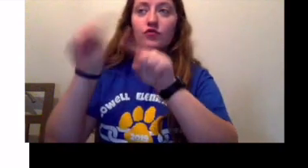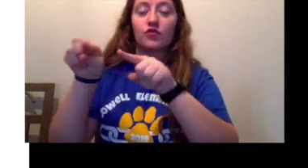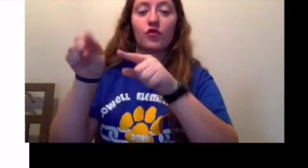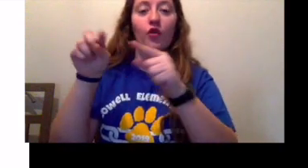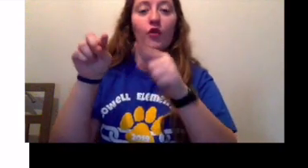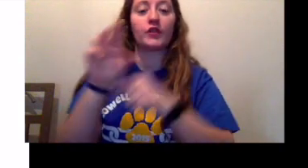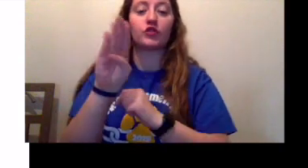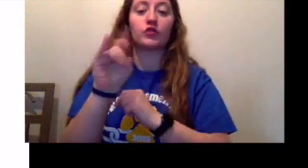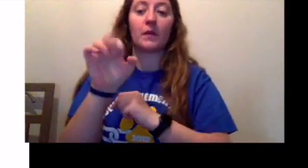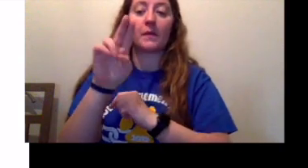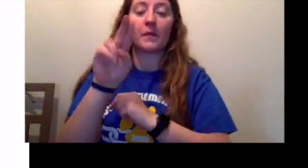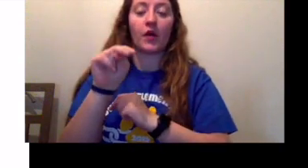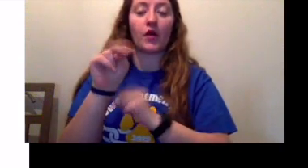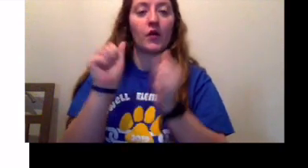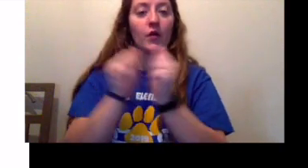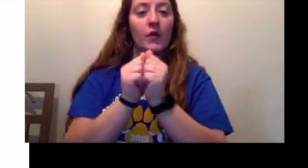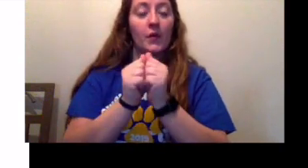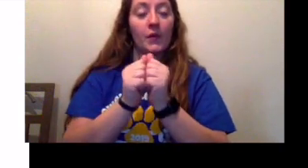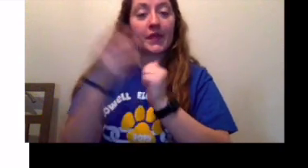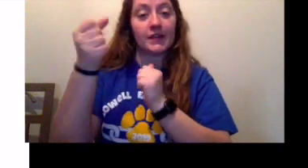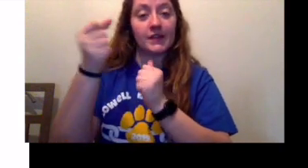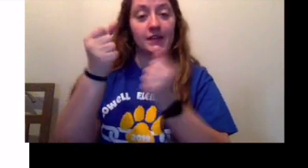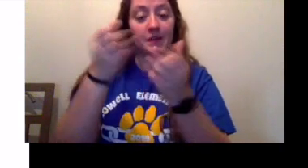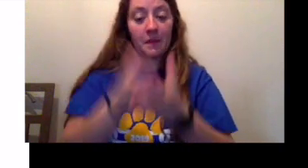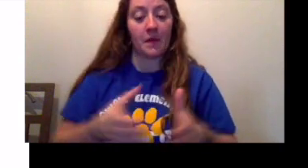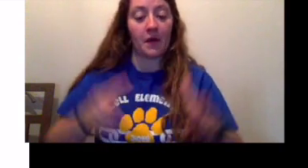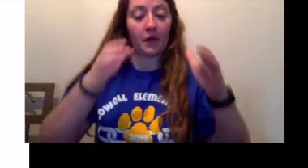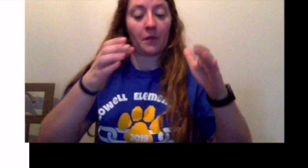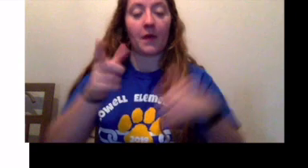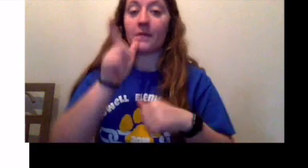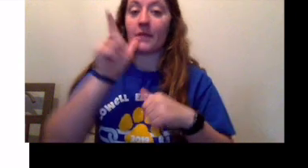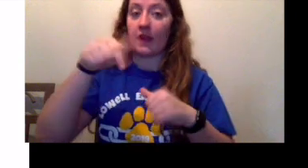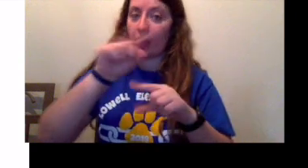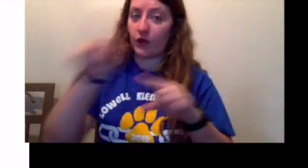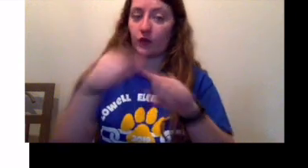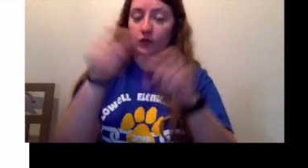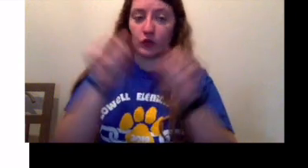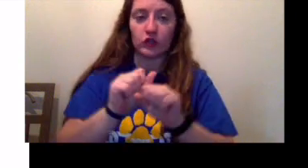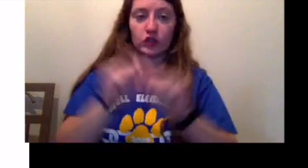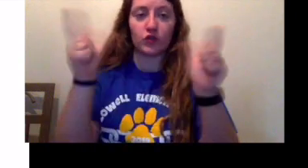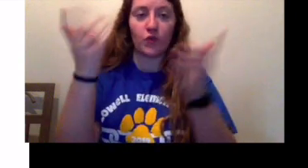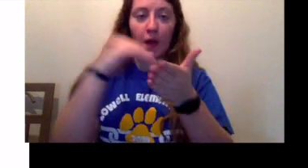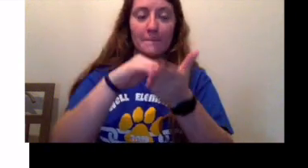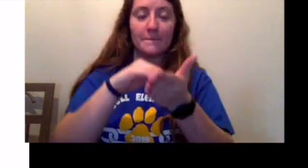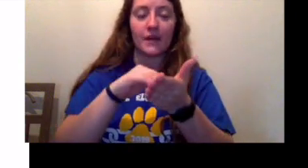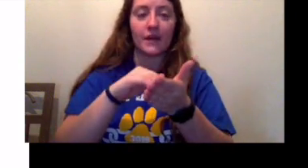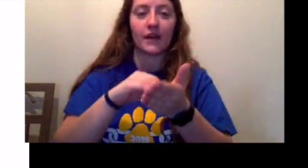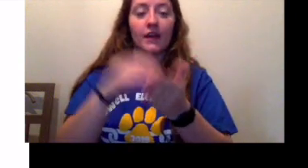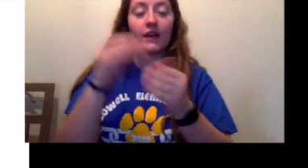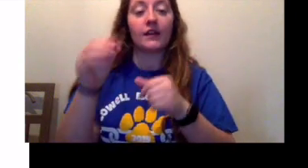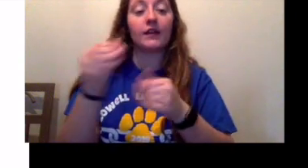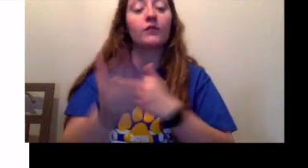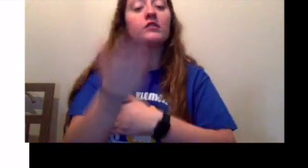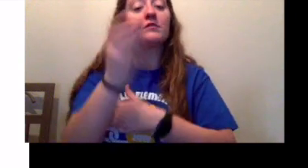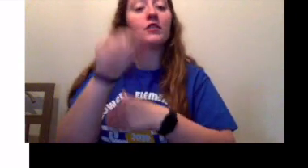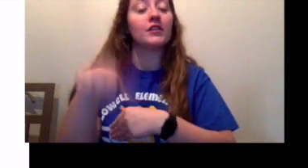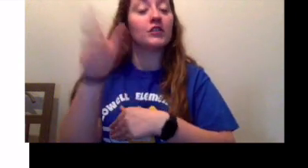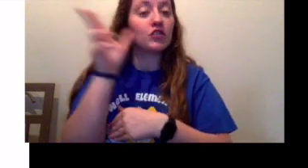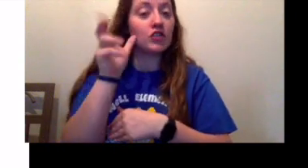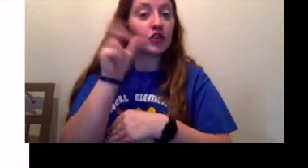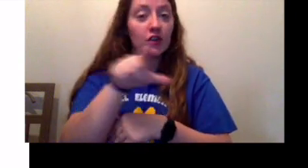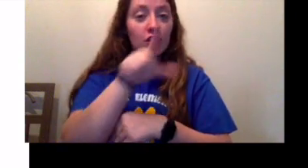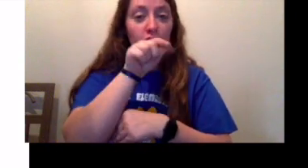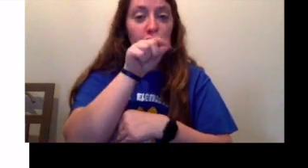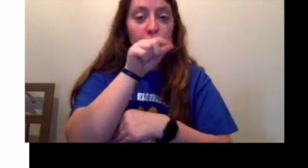daybreak. Later, when she woke again, it was morning. She could hear birds calling outside, one of them close